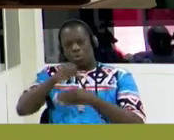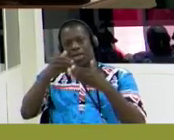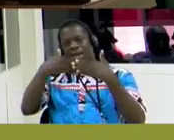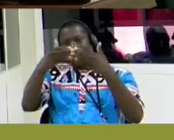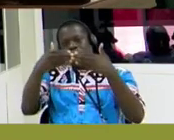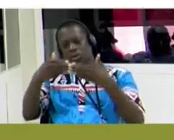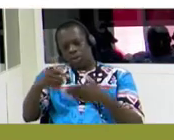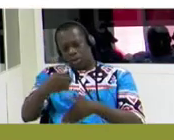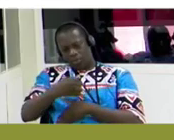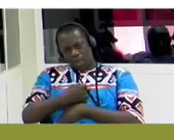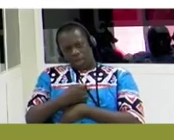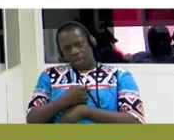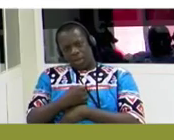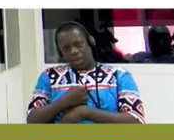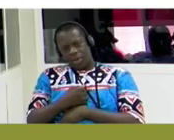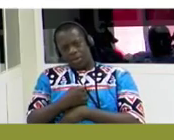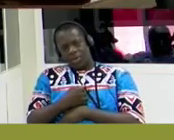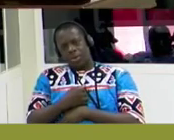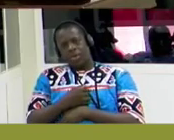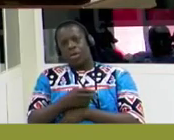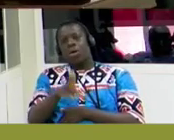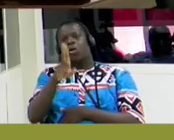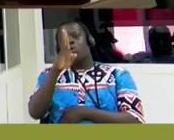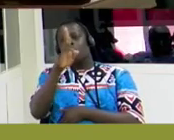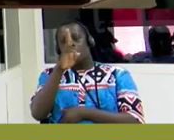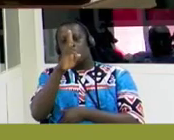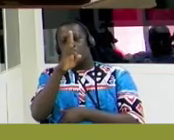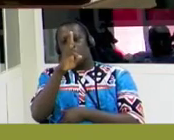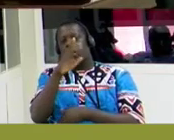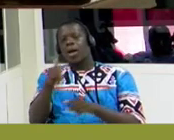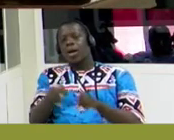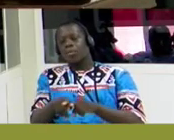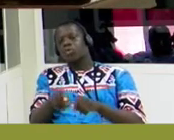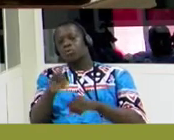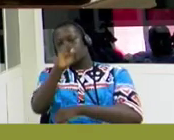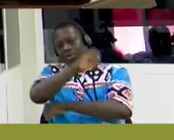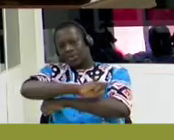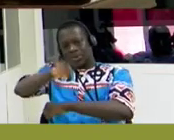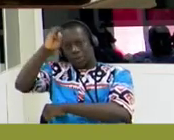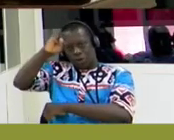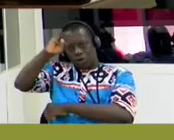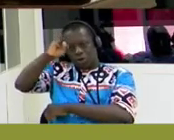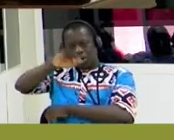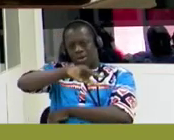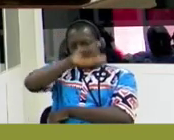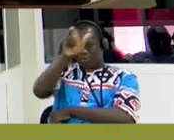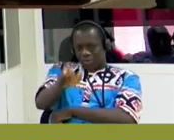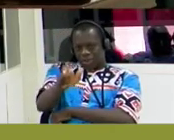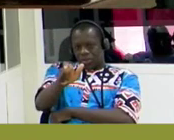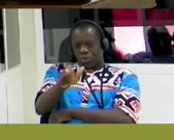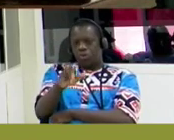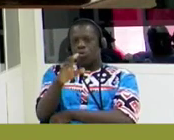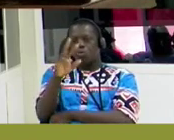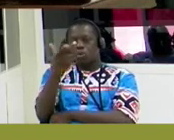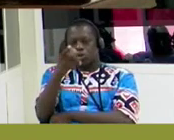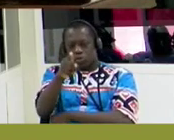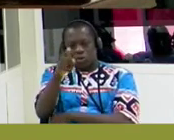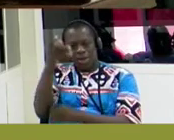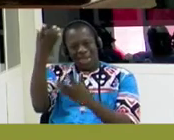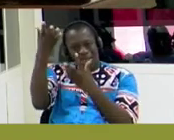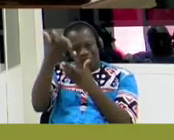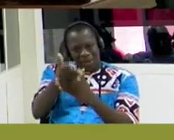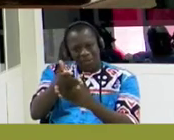Me? Who among your superiors, your seniors, would you believe